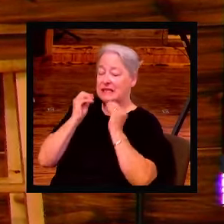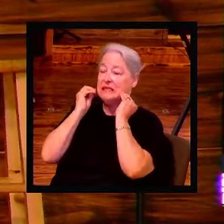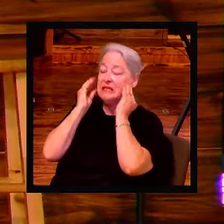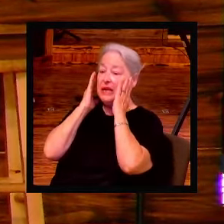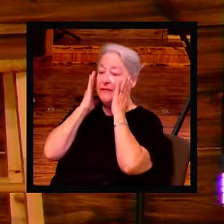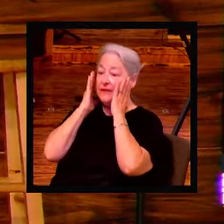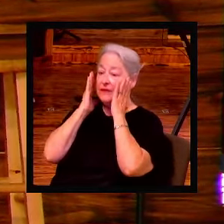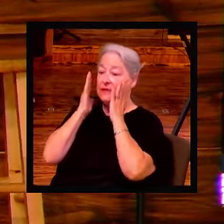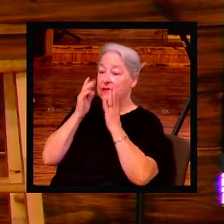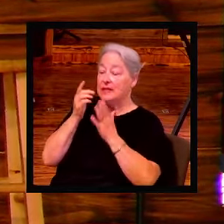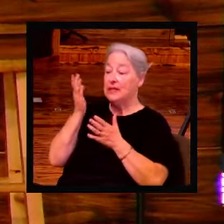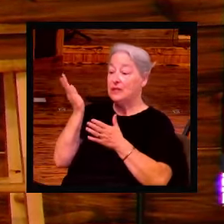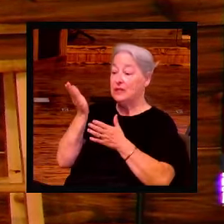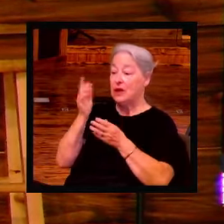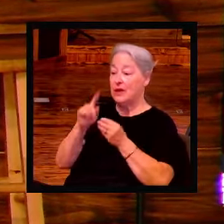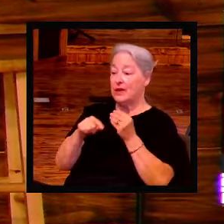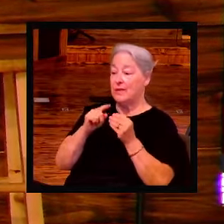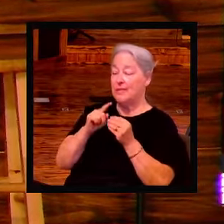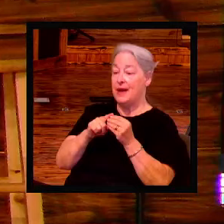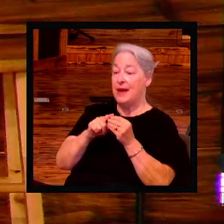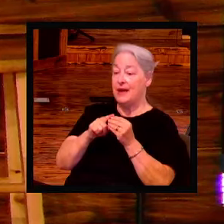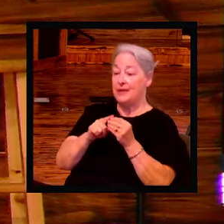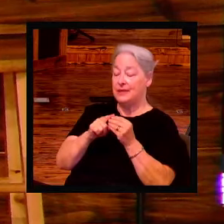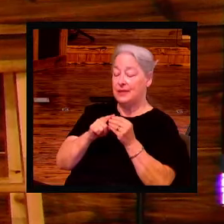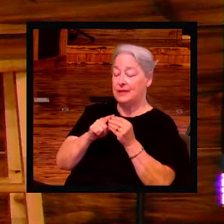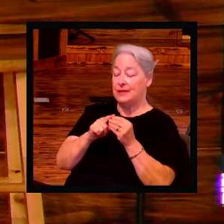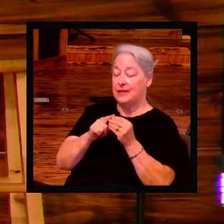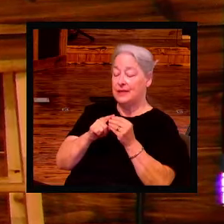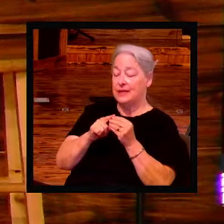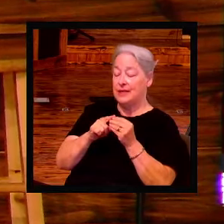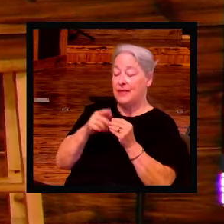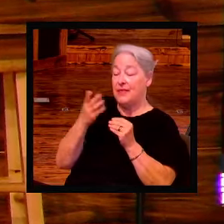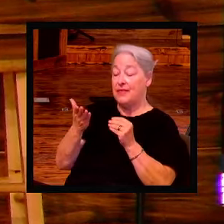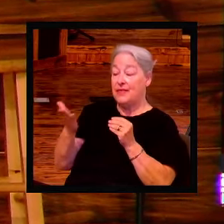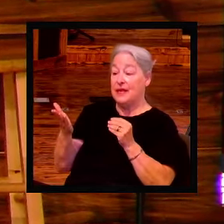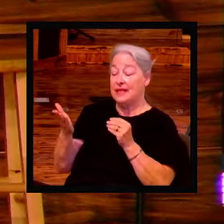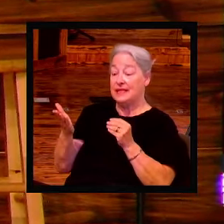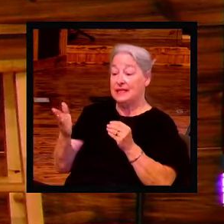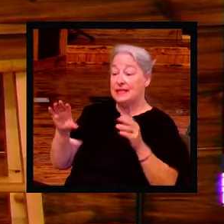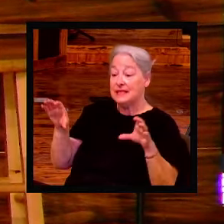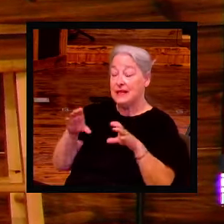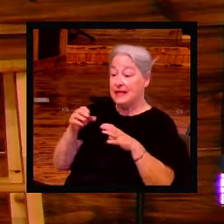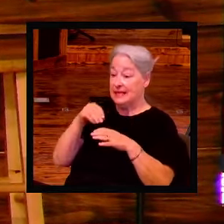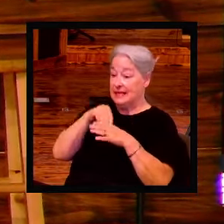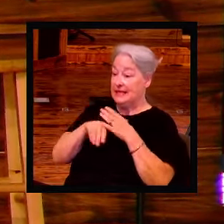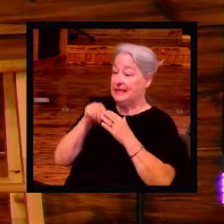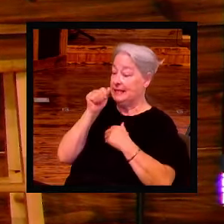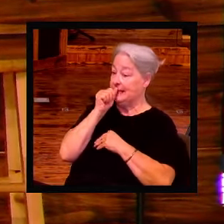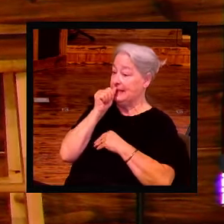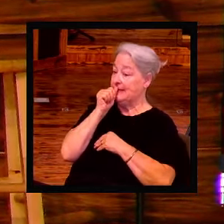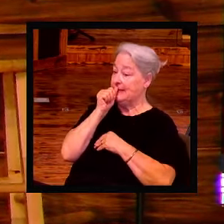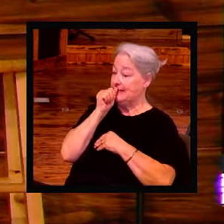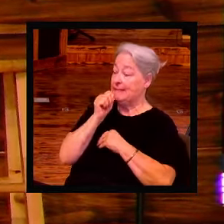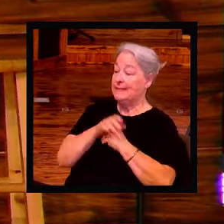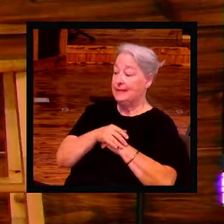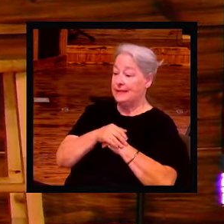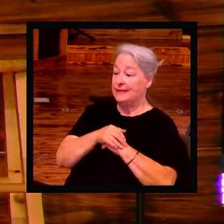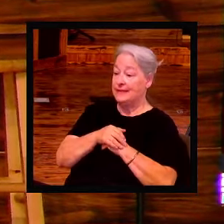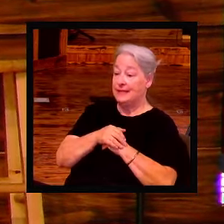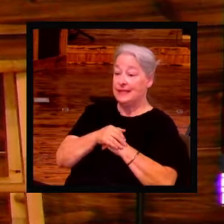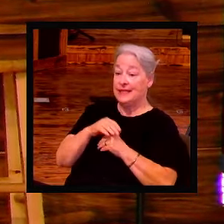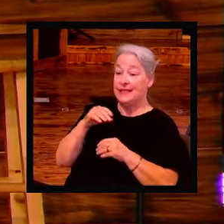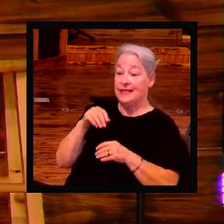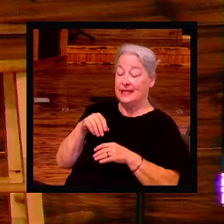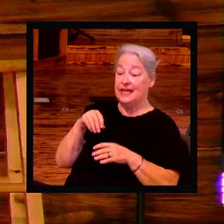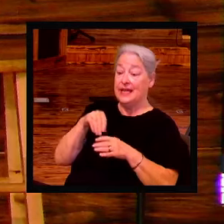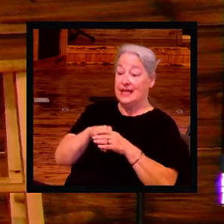are done by them in secret. So what she's doing is not speaking the things that are shameful. What that's talking about to the church of Ephesus, there's a lot